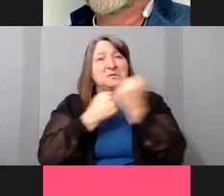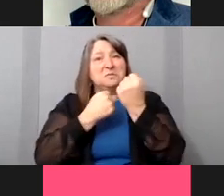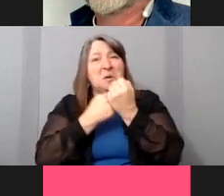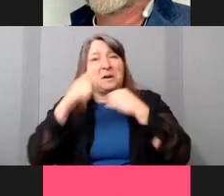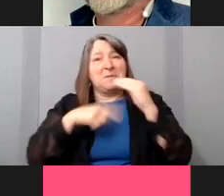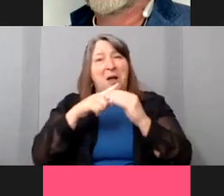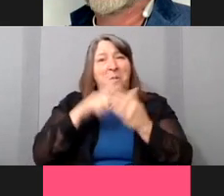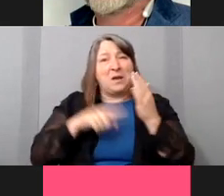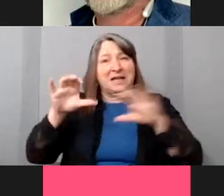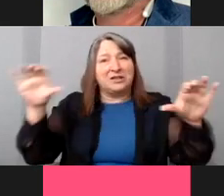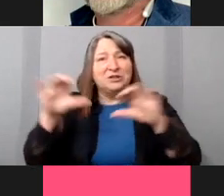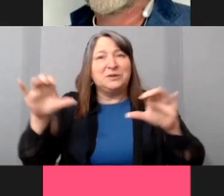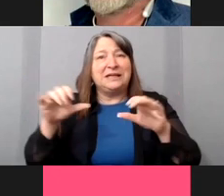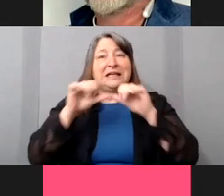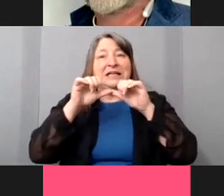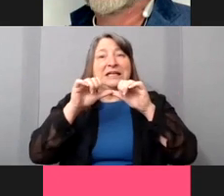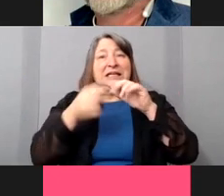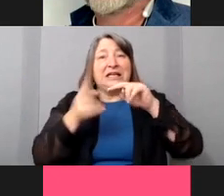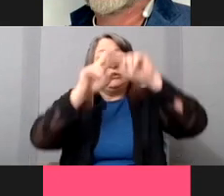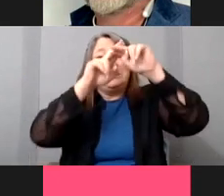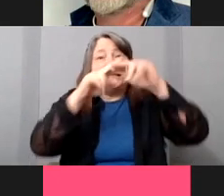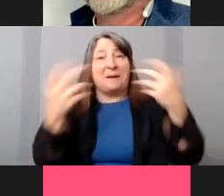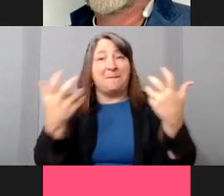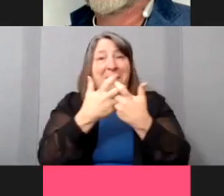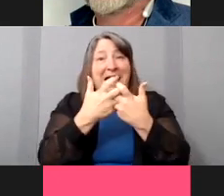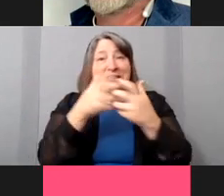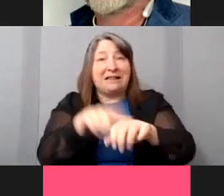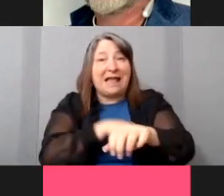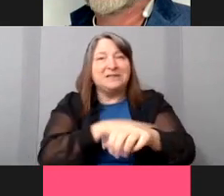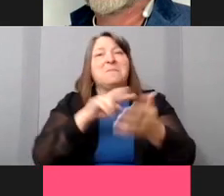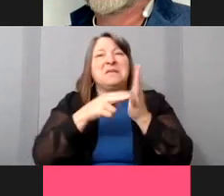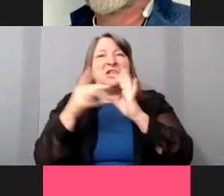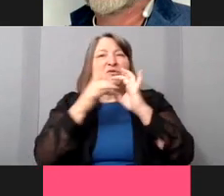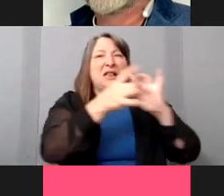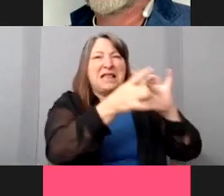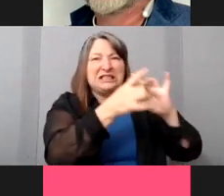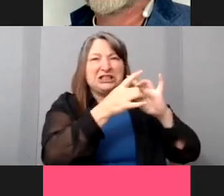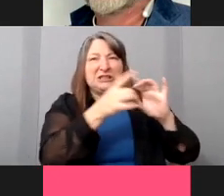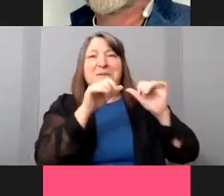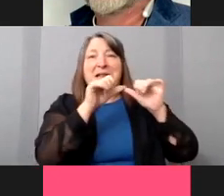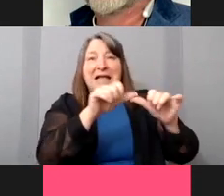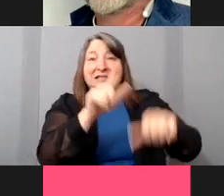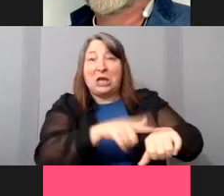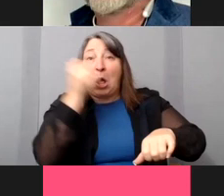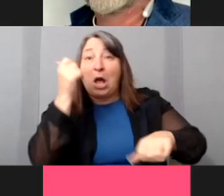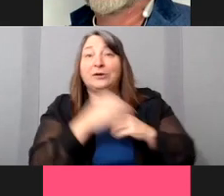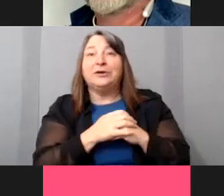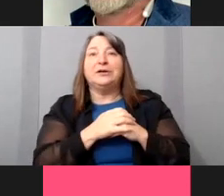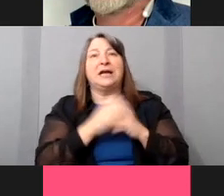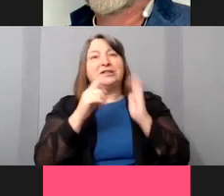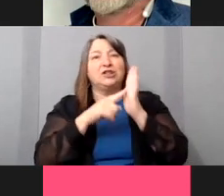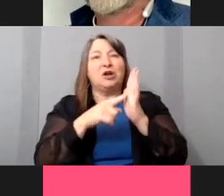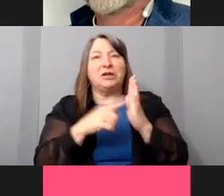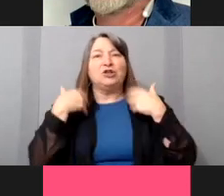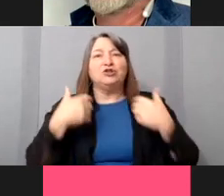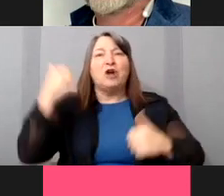increased match length. So these relationships were lasting longer, and participants were reporting that it was a stronger and more high